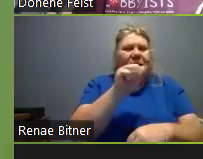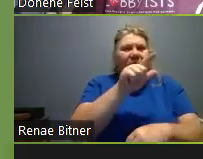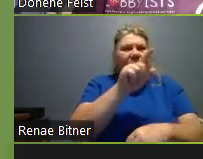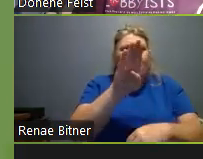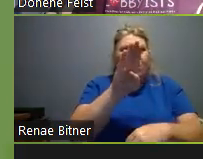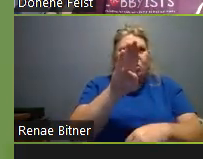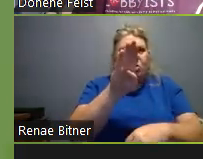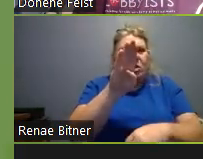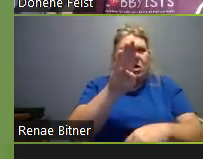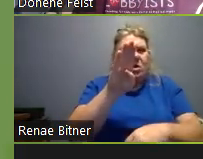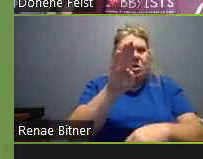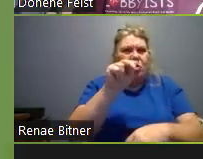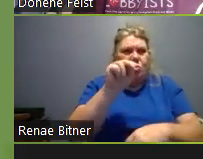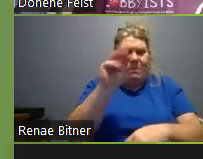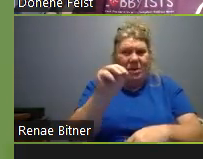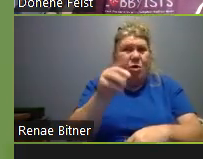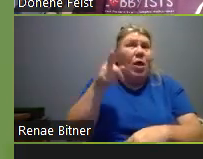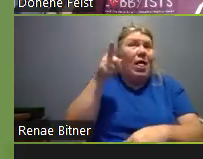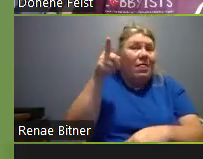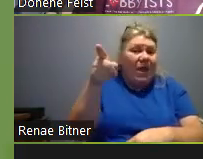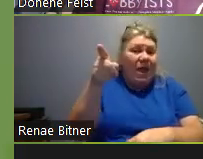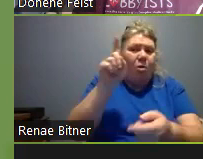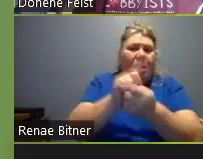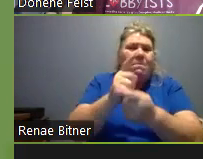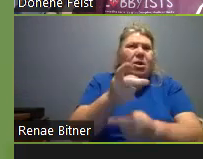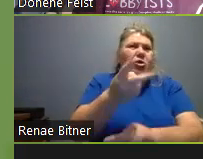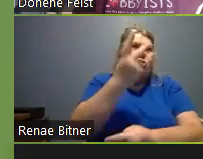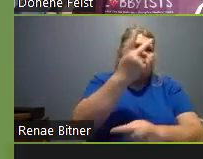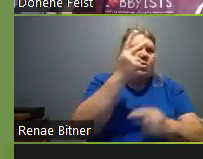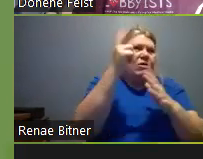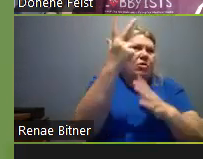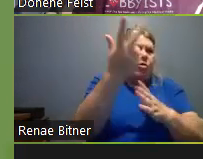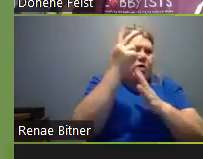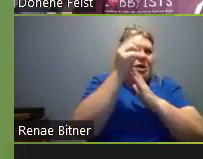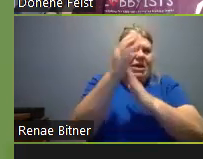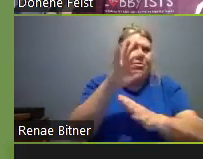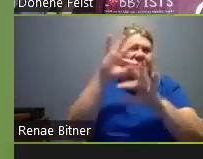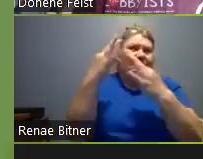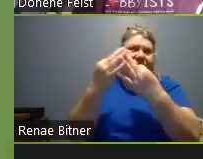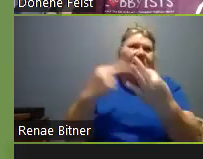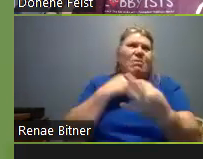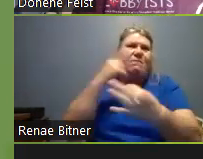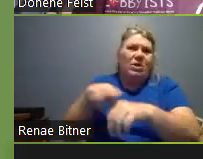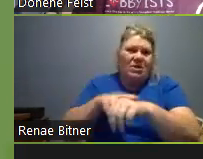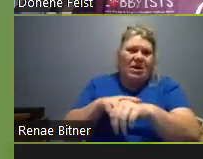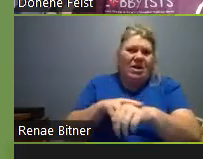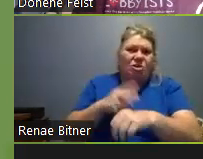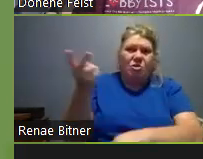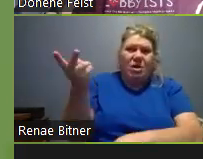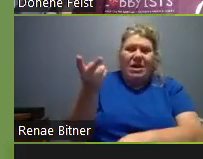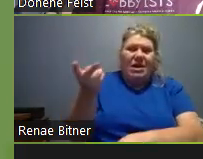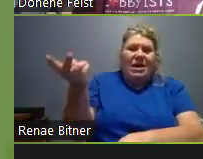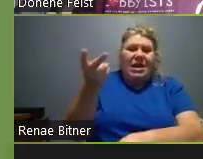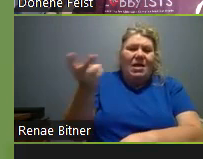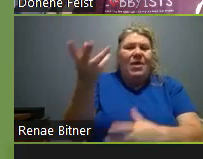Mexico. And it was there that I met 2 of the 3 leaders of Family Voices National, and they were looking to expand to